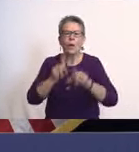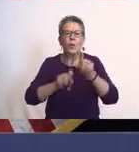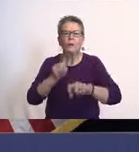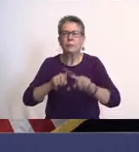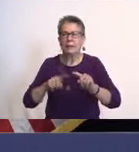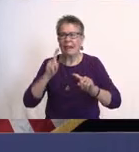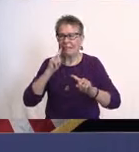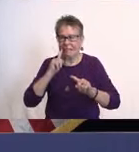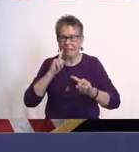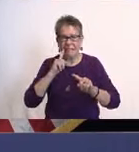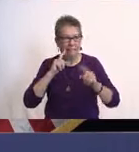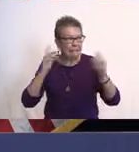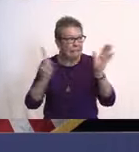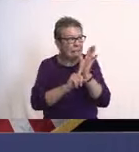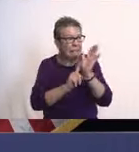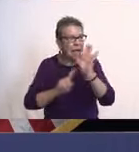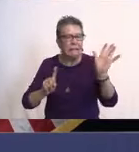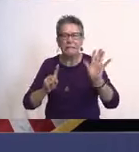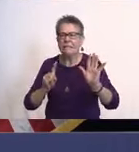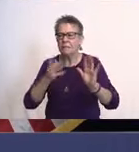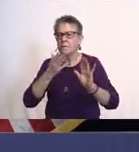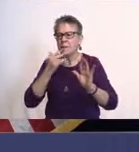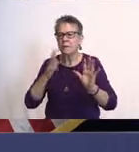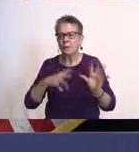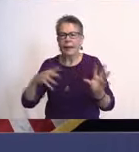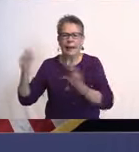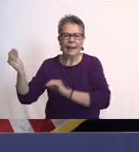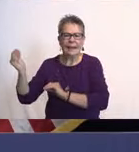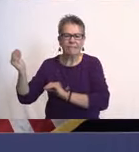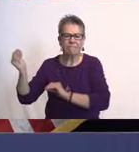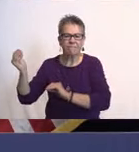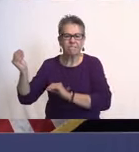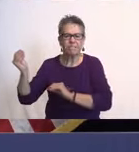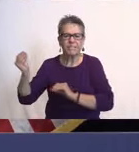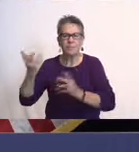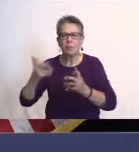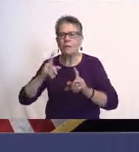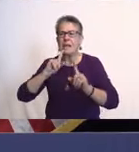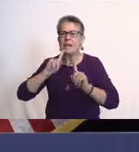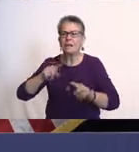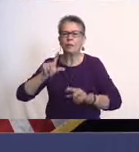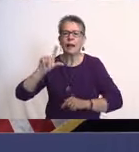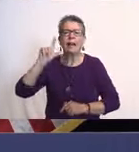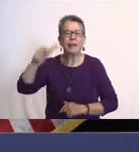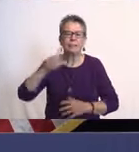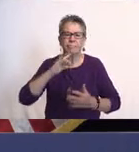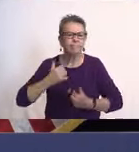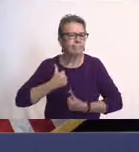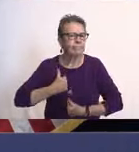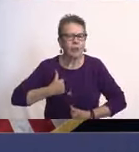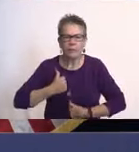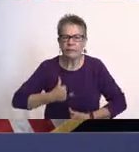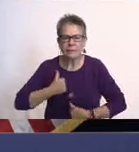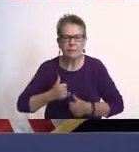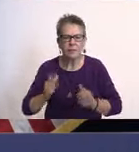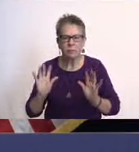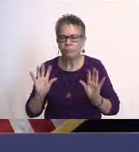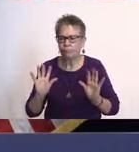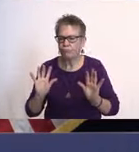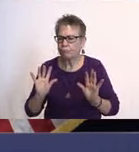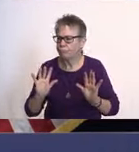these, all right? Our Alex follows up with you. I apologize. Can you follow up with Dave as well? Thank you.